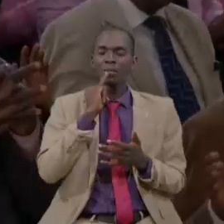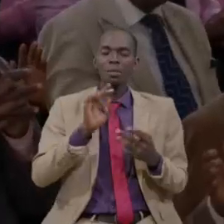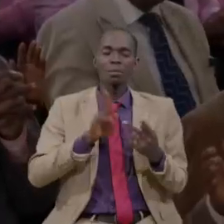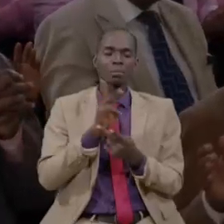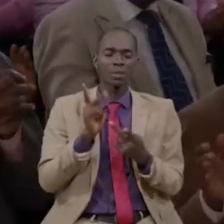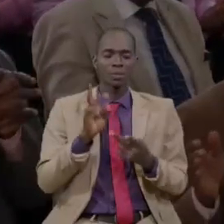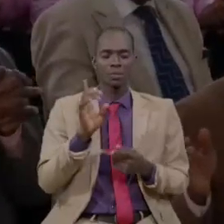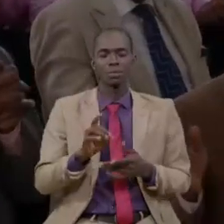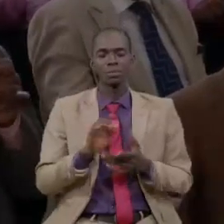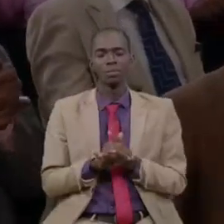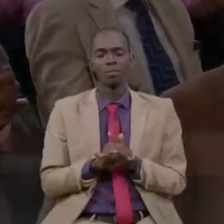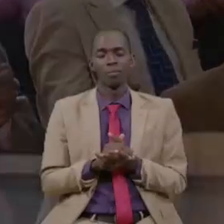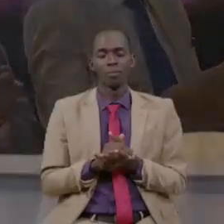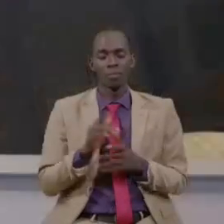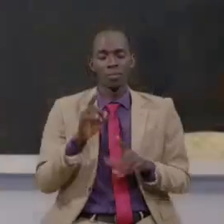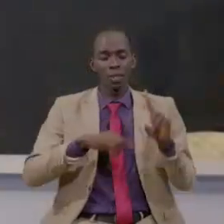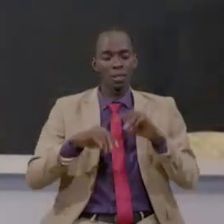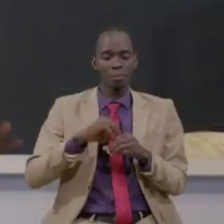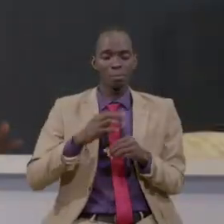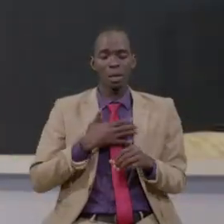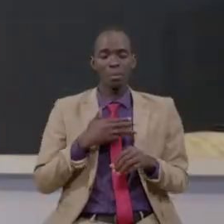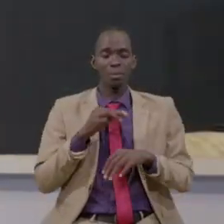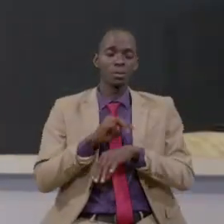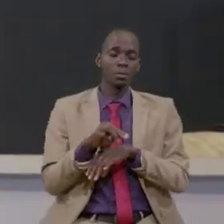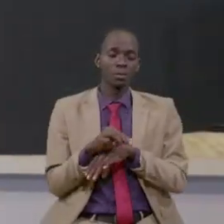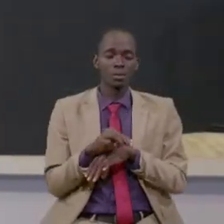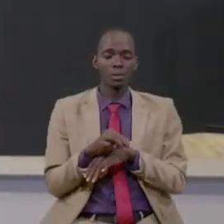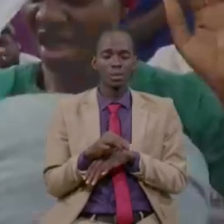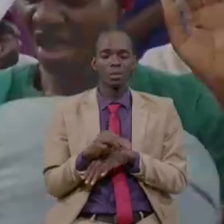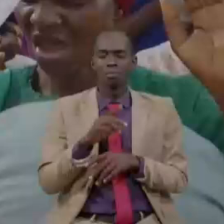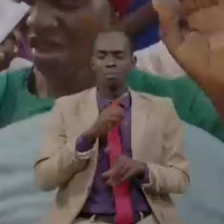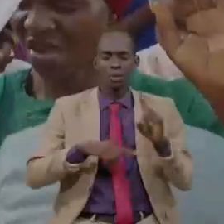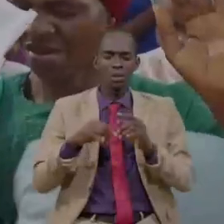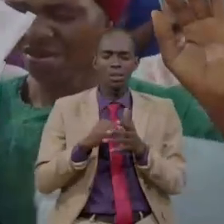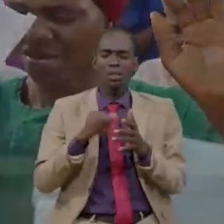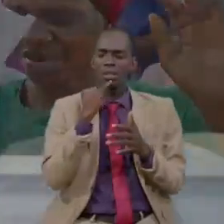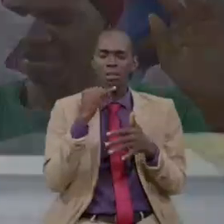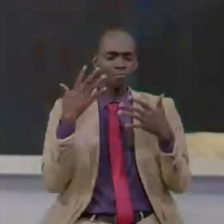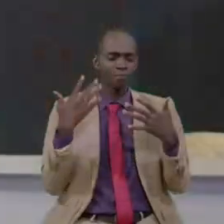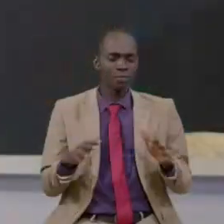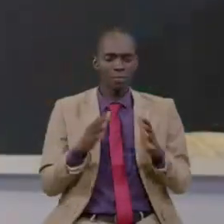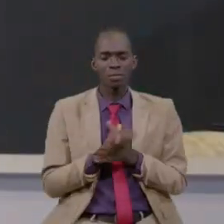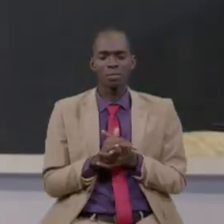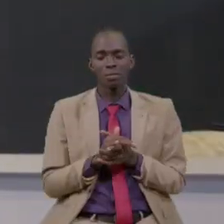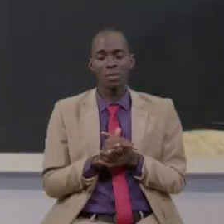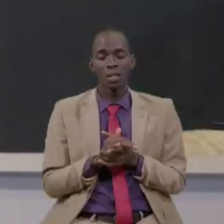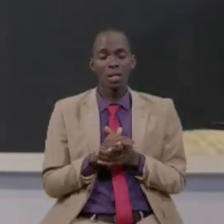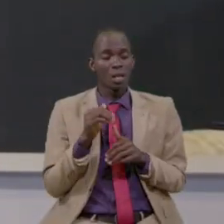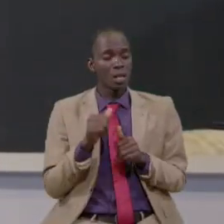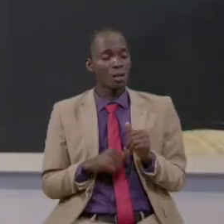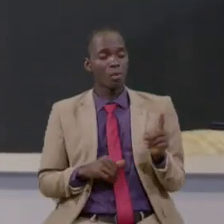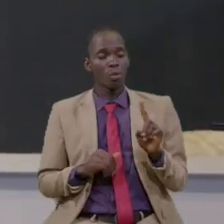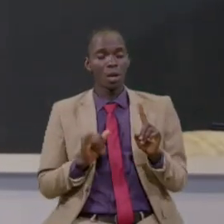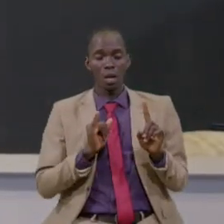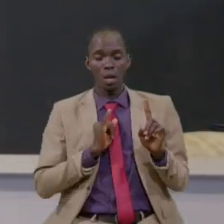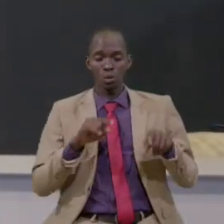my ministry. It is done. Everywhere I go, you will see